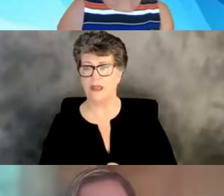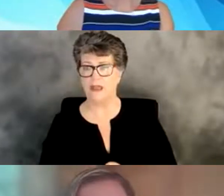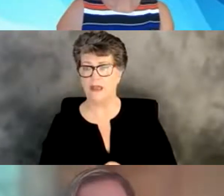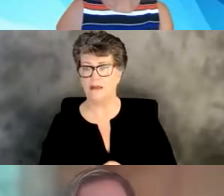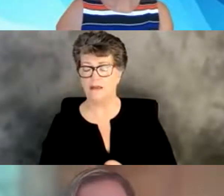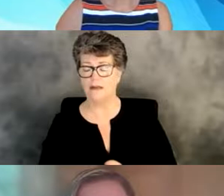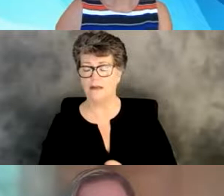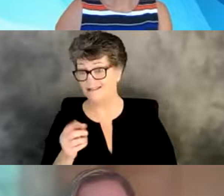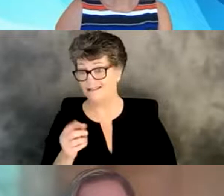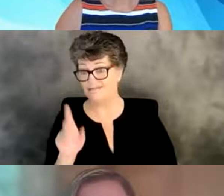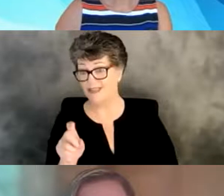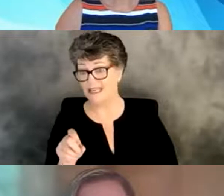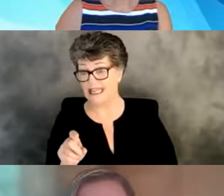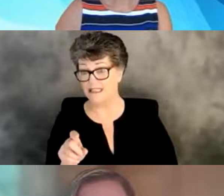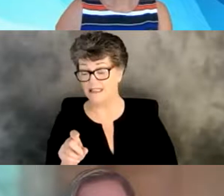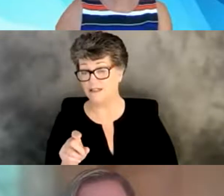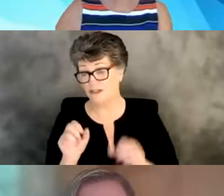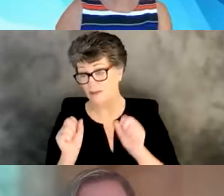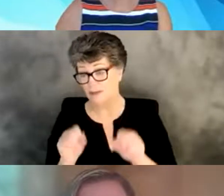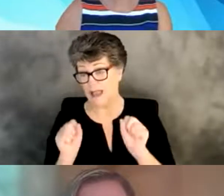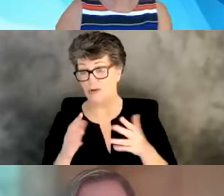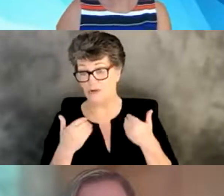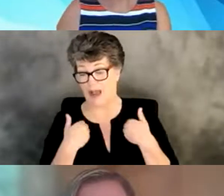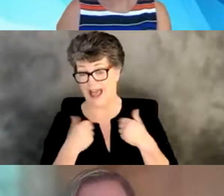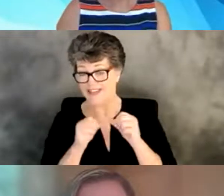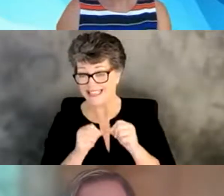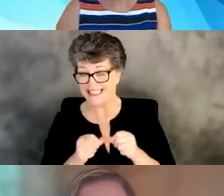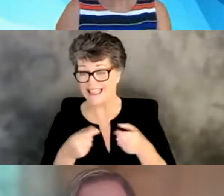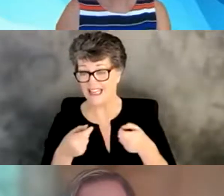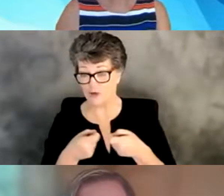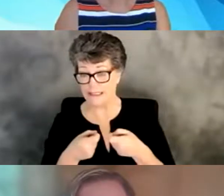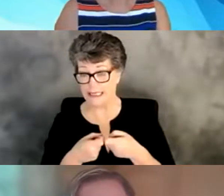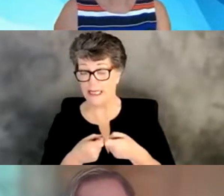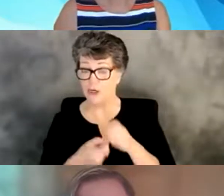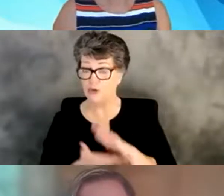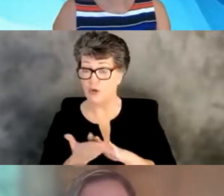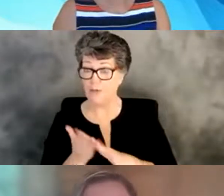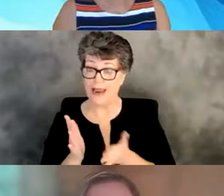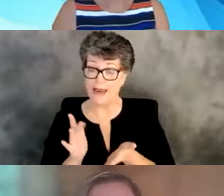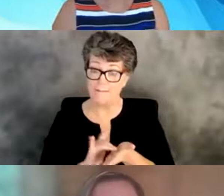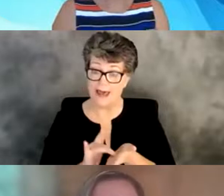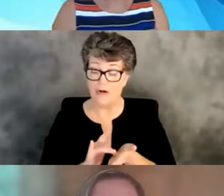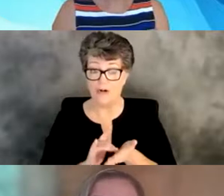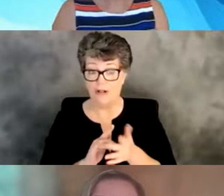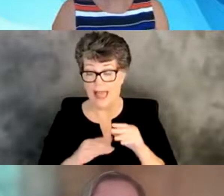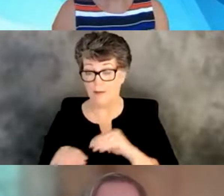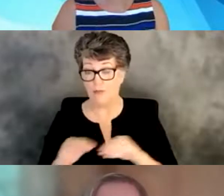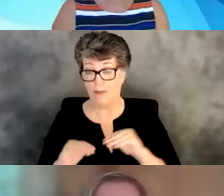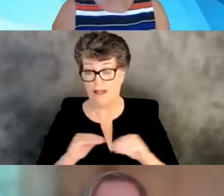need to be able to have consistent electricity to operate medical and mobility equipment.